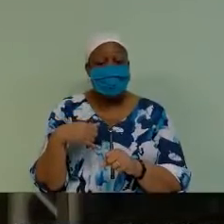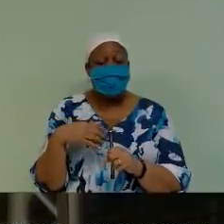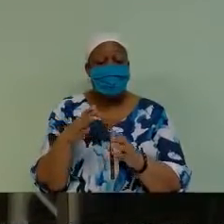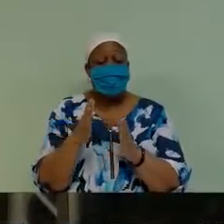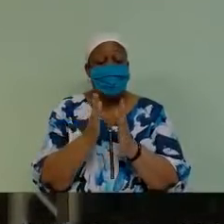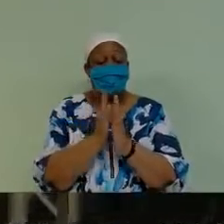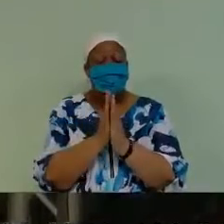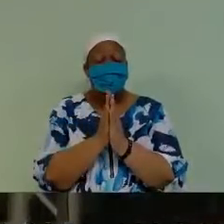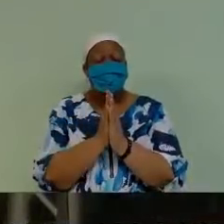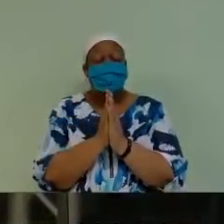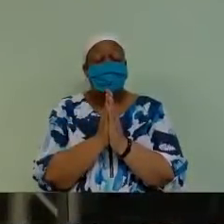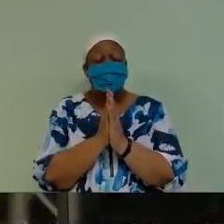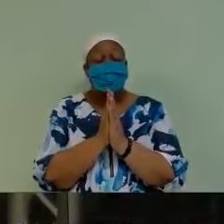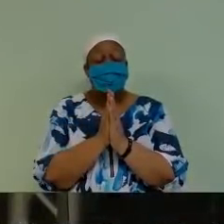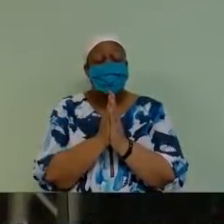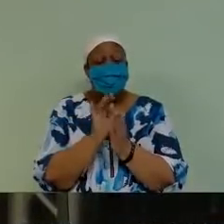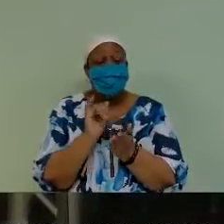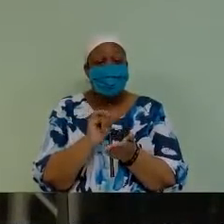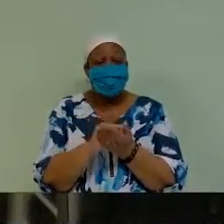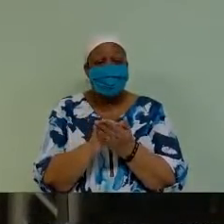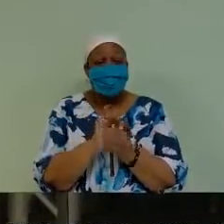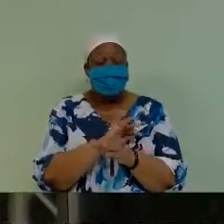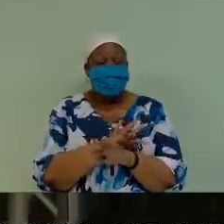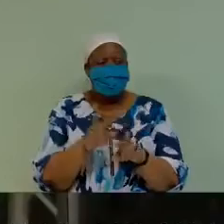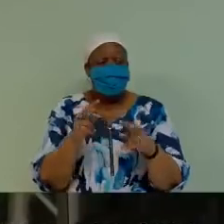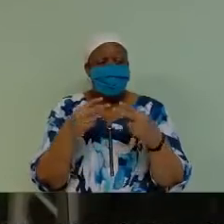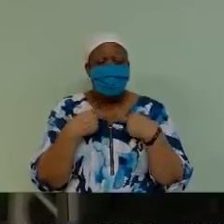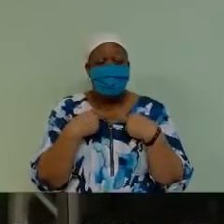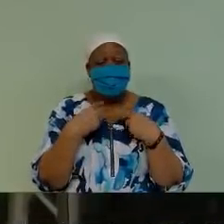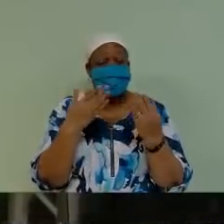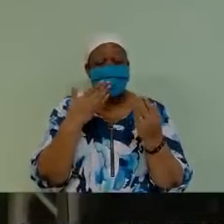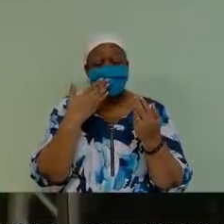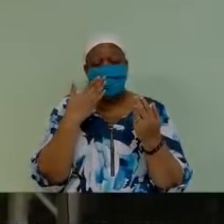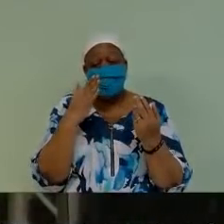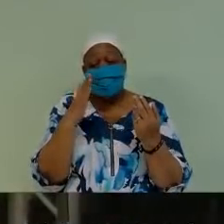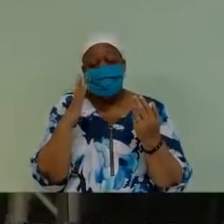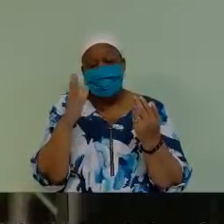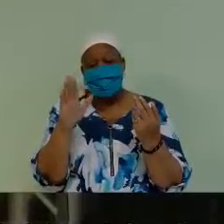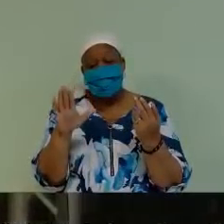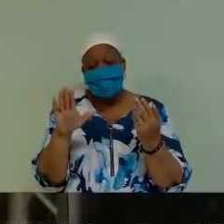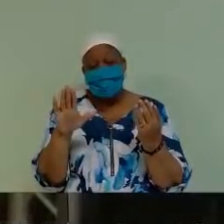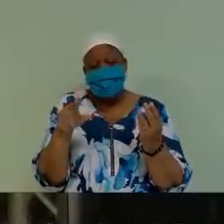spared any sort of a destructive storm.